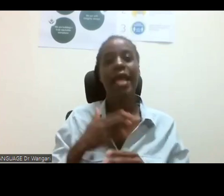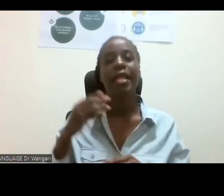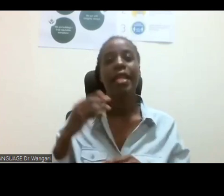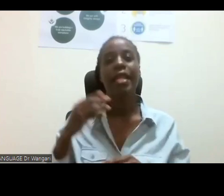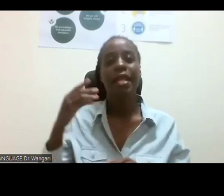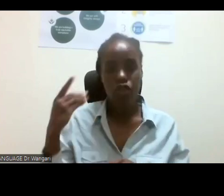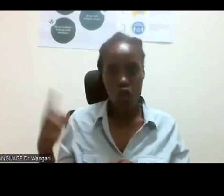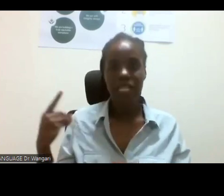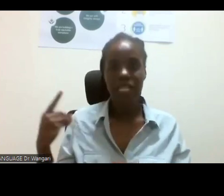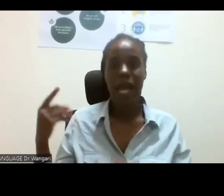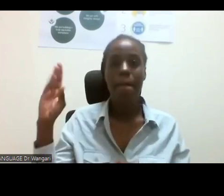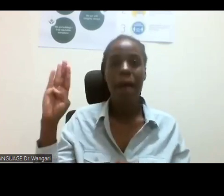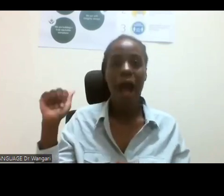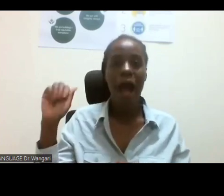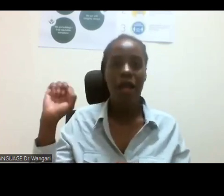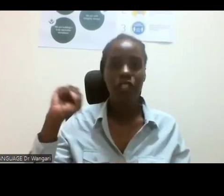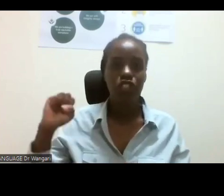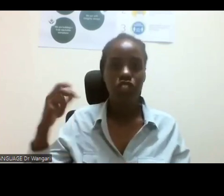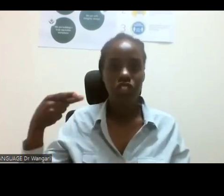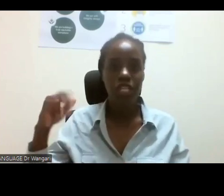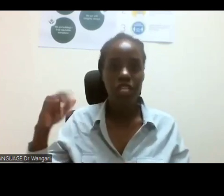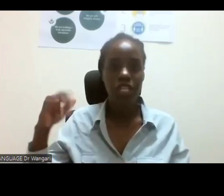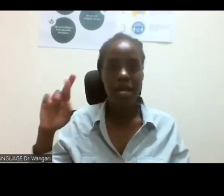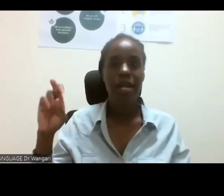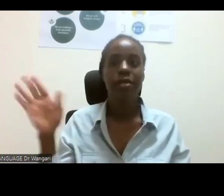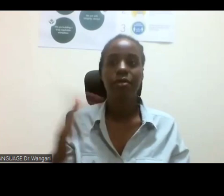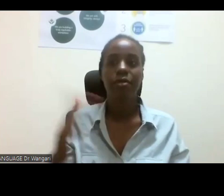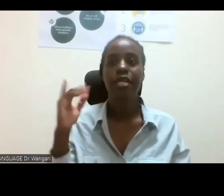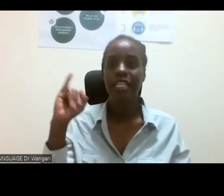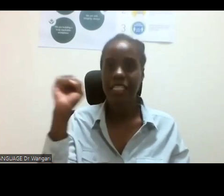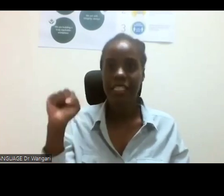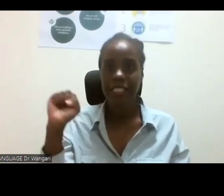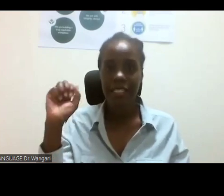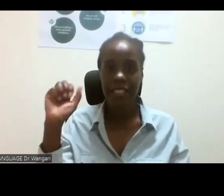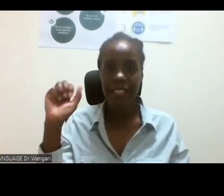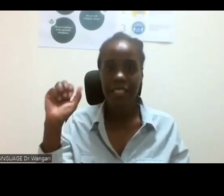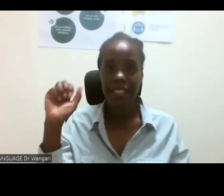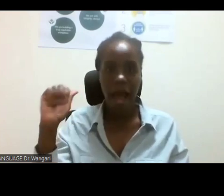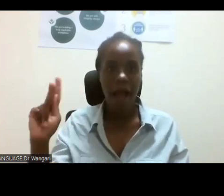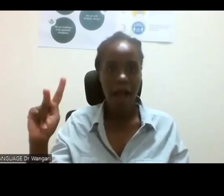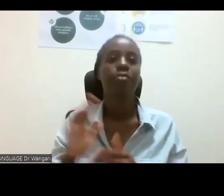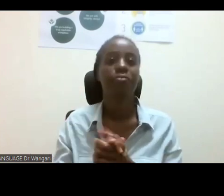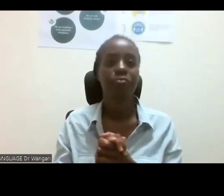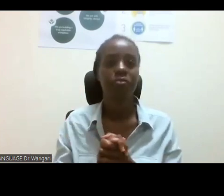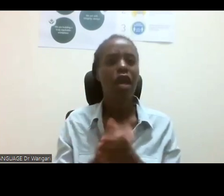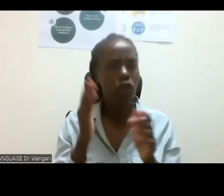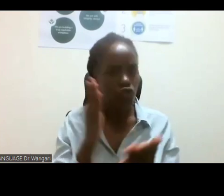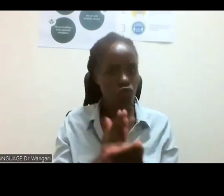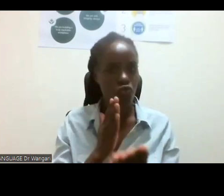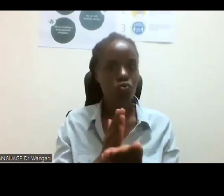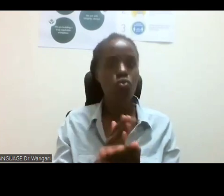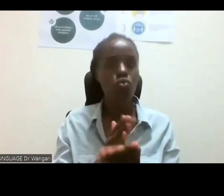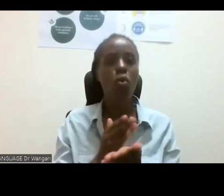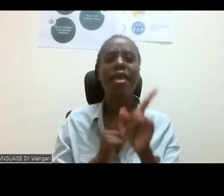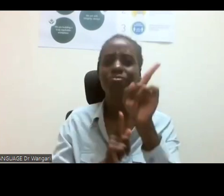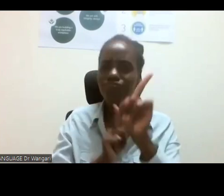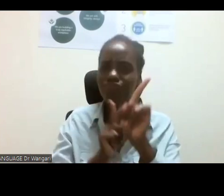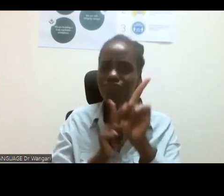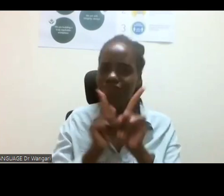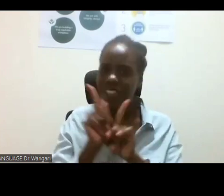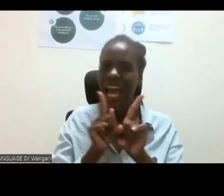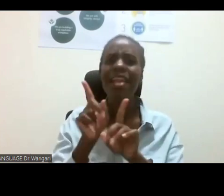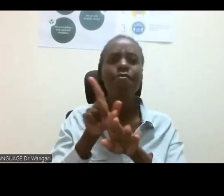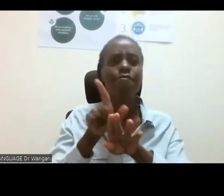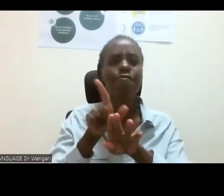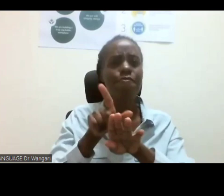and I'm glad to be here. I have been in this journey earlier in my career, and I've been in